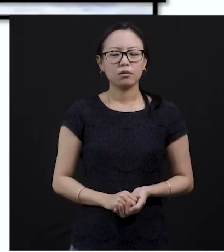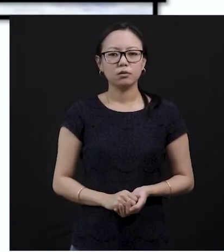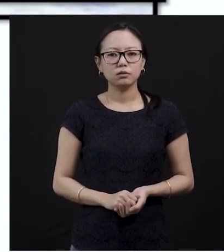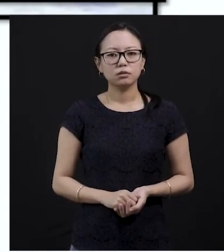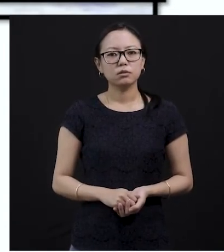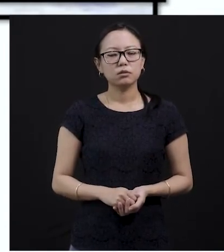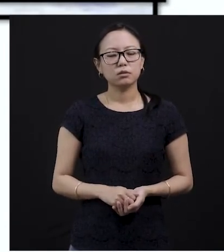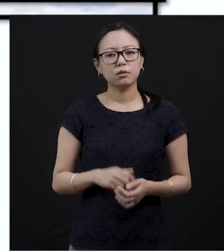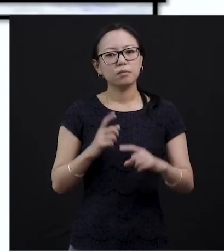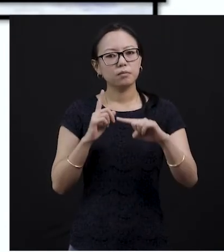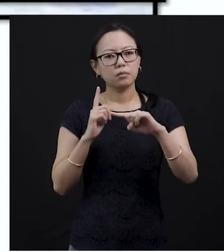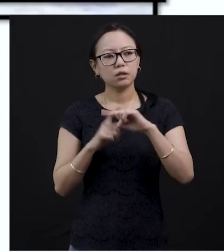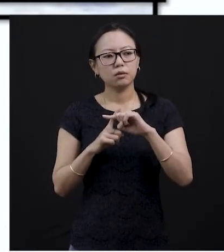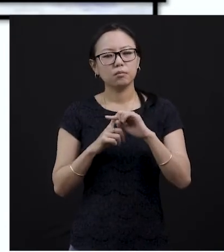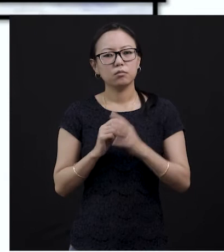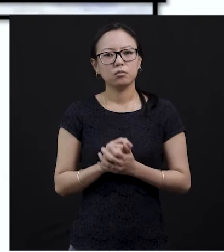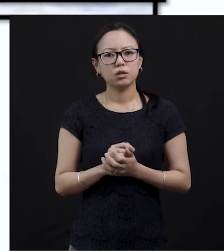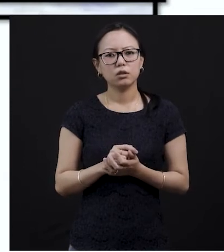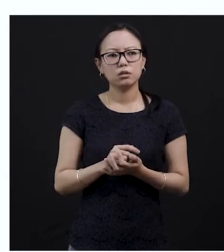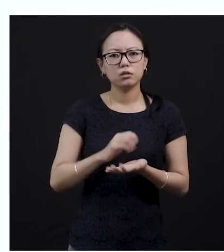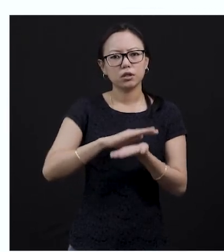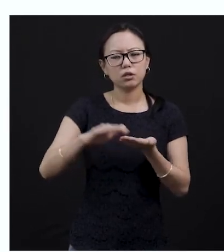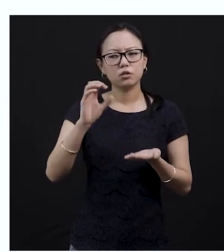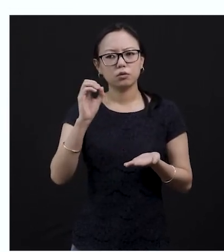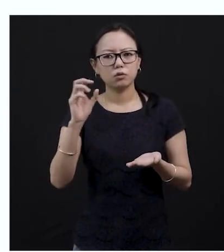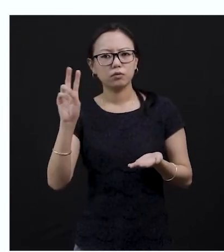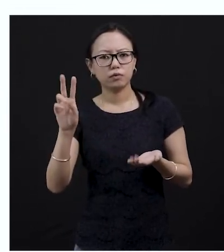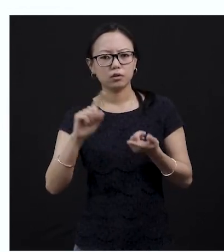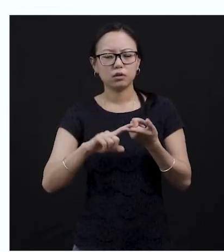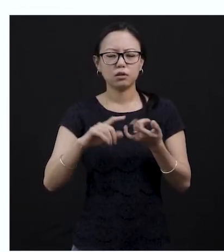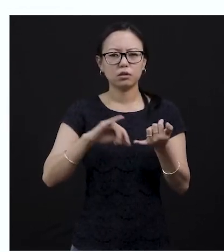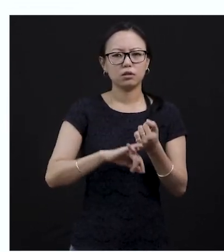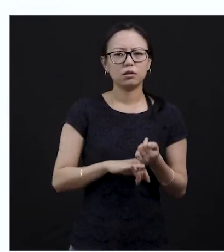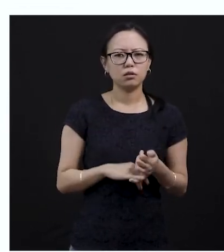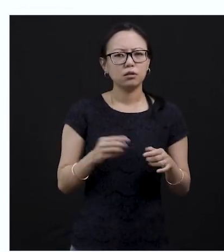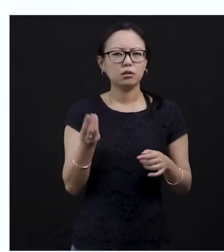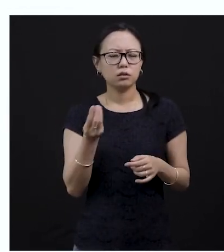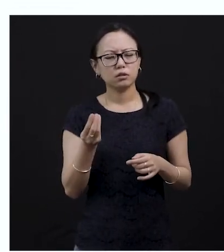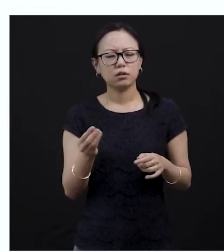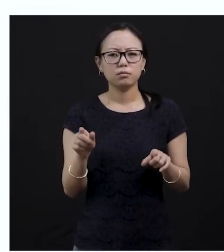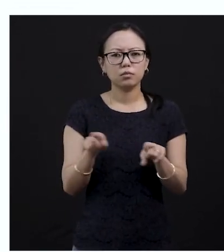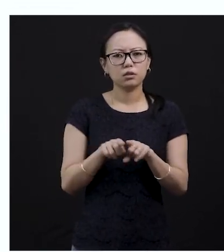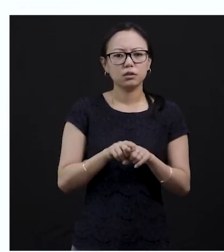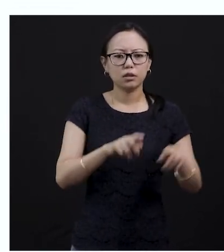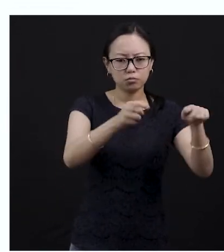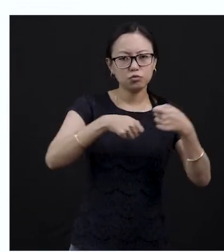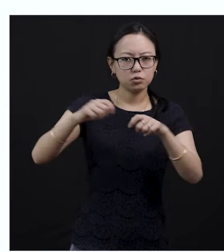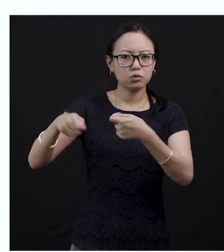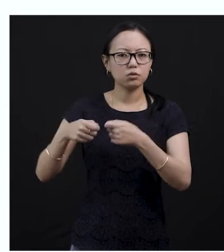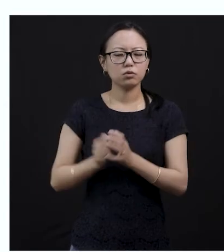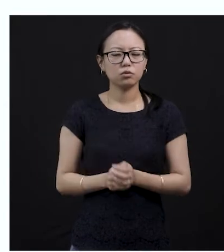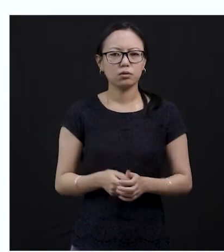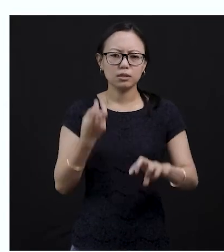keep themselves from cold. Now let us see a grassland. A grassland is also a